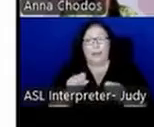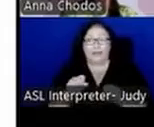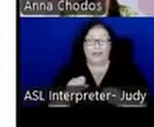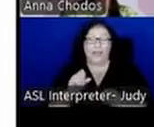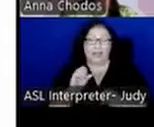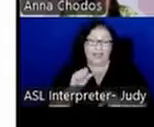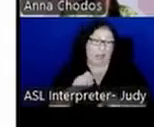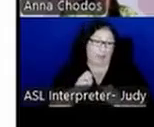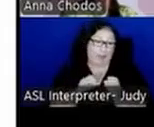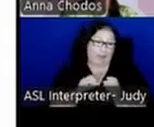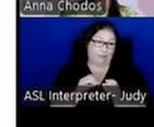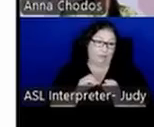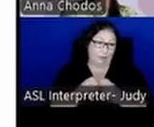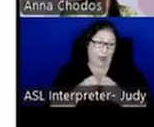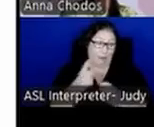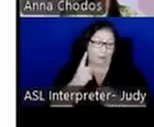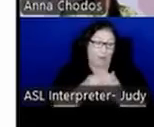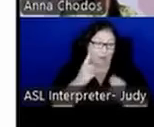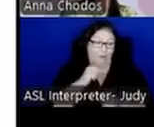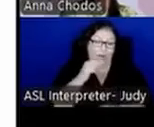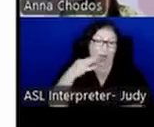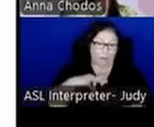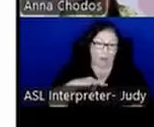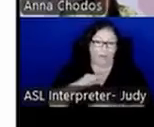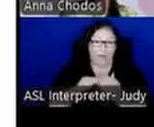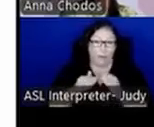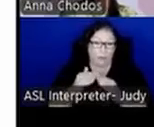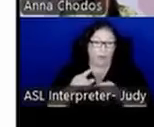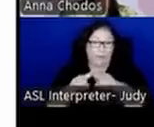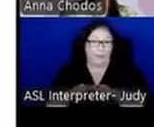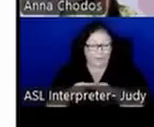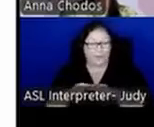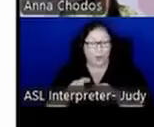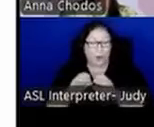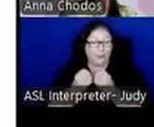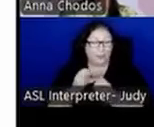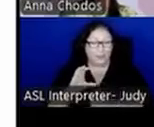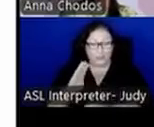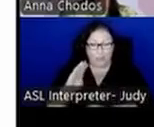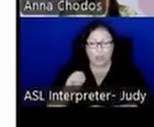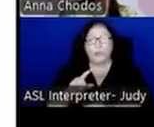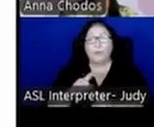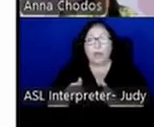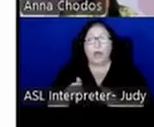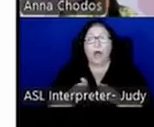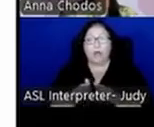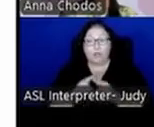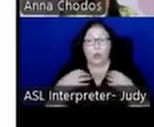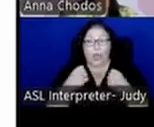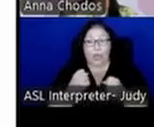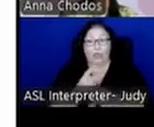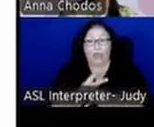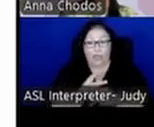community-based organizations, but for healthcare entities alike. So out of building these relationships,